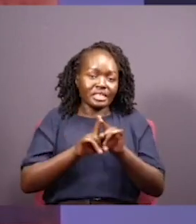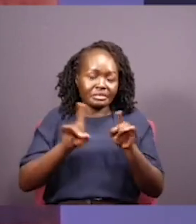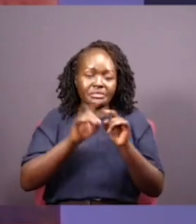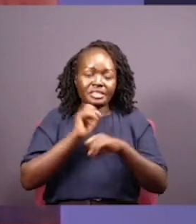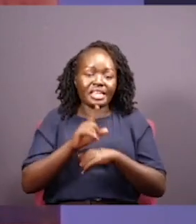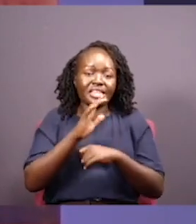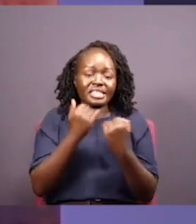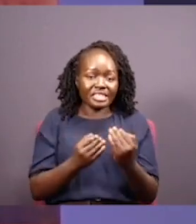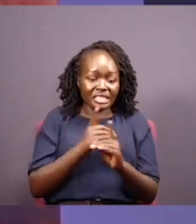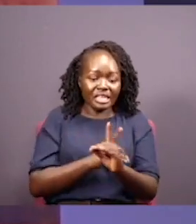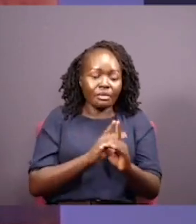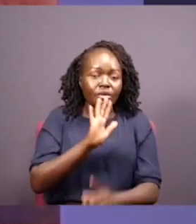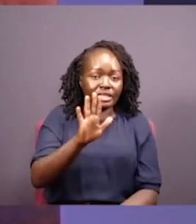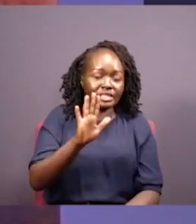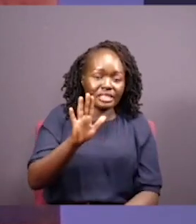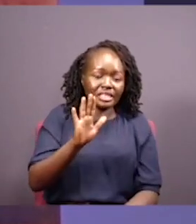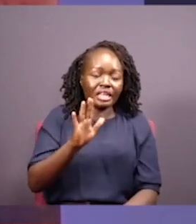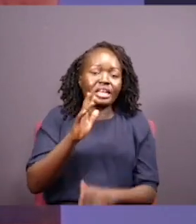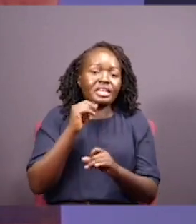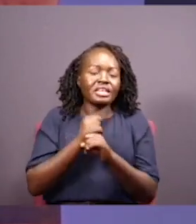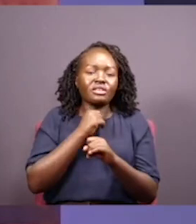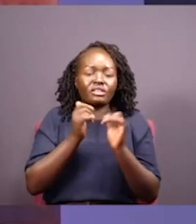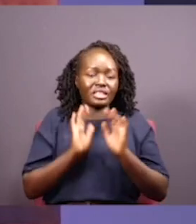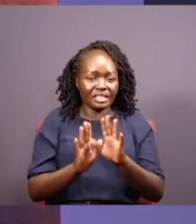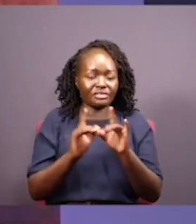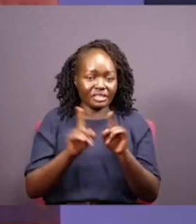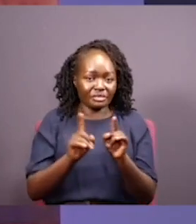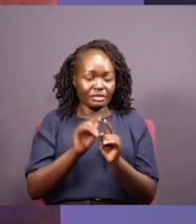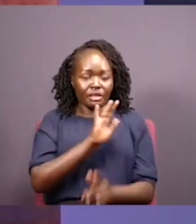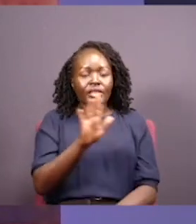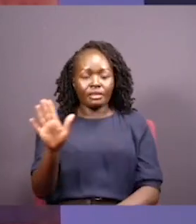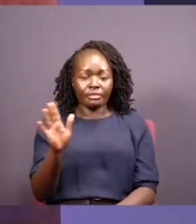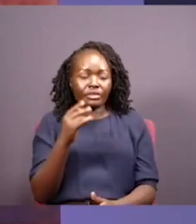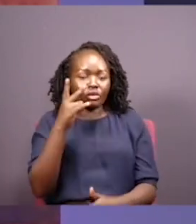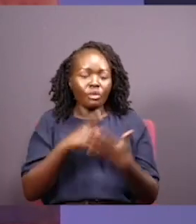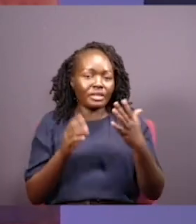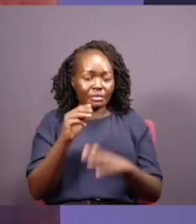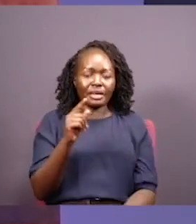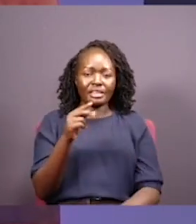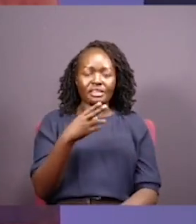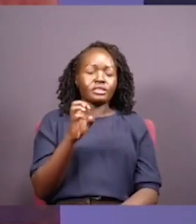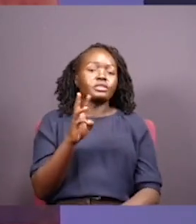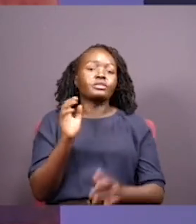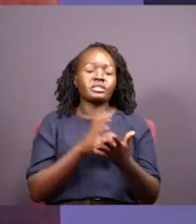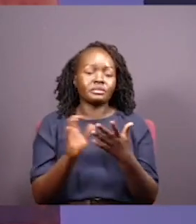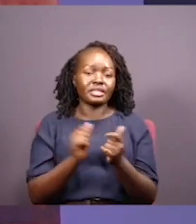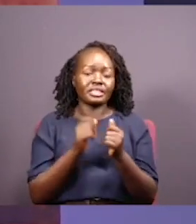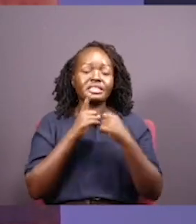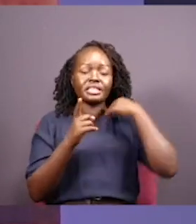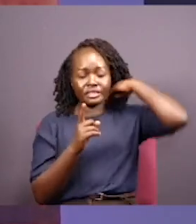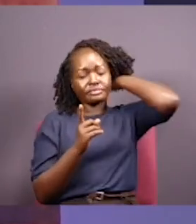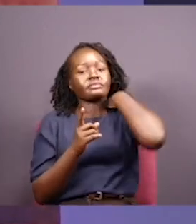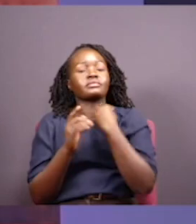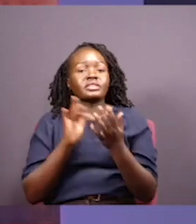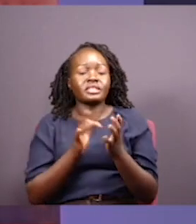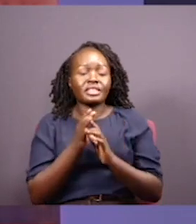disciples, he didn't abandon them. Look at what Matthew chapter 10, verse 1 says. Jesus summoned the